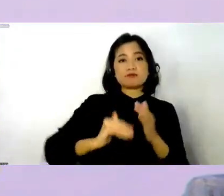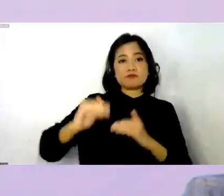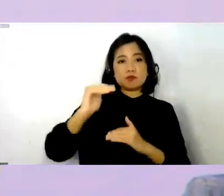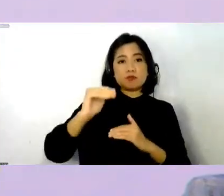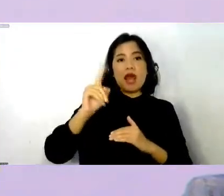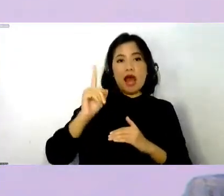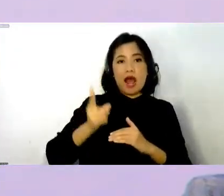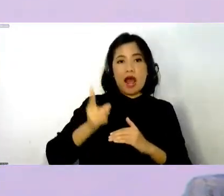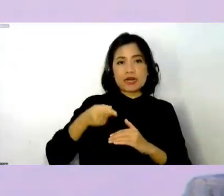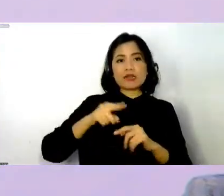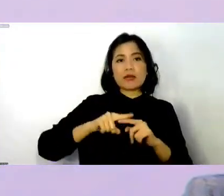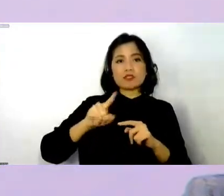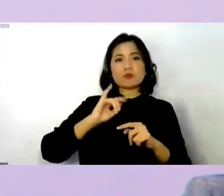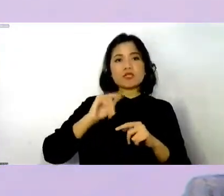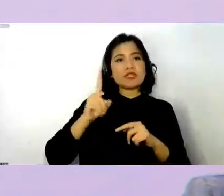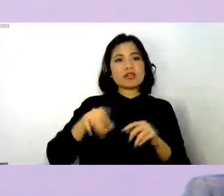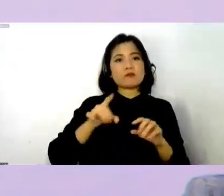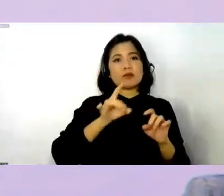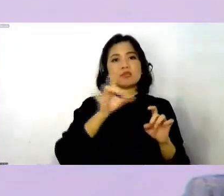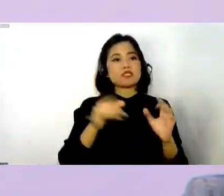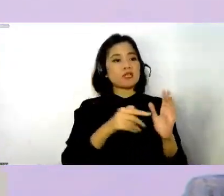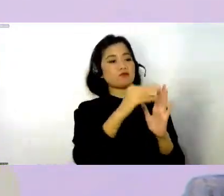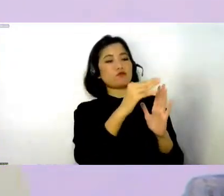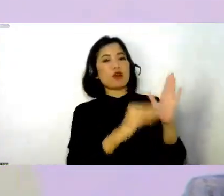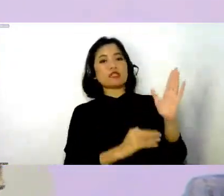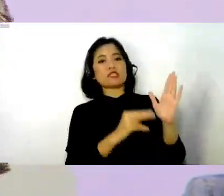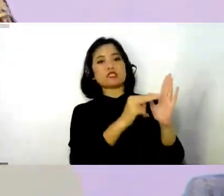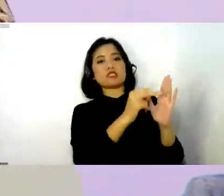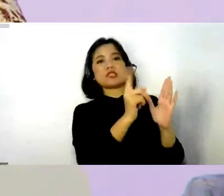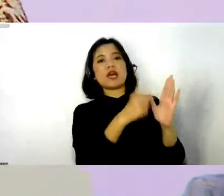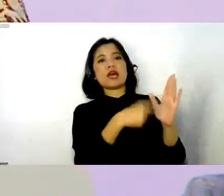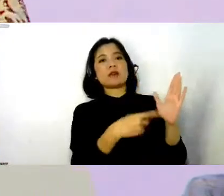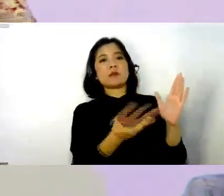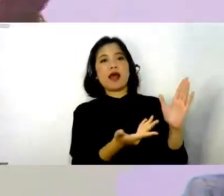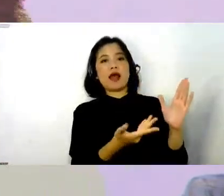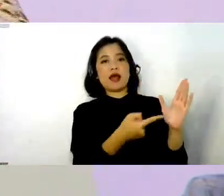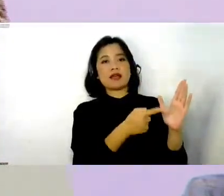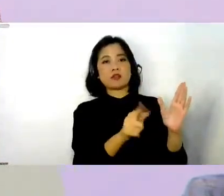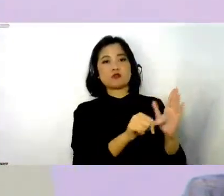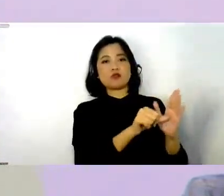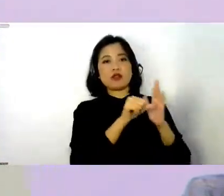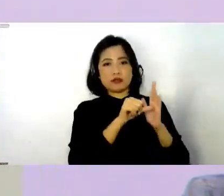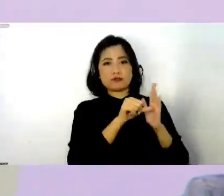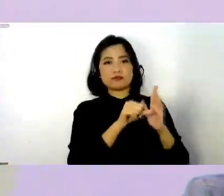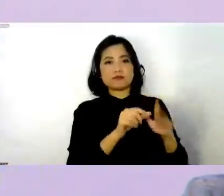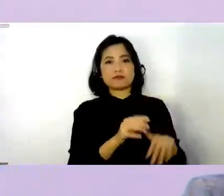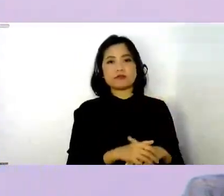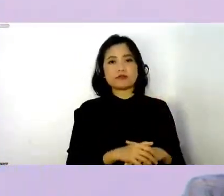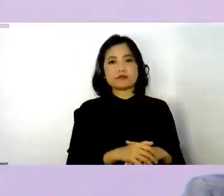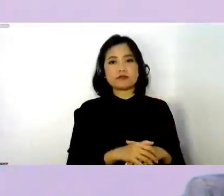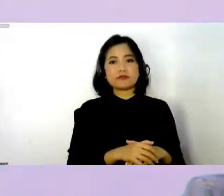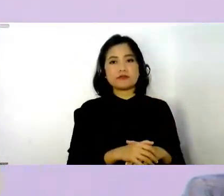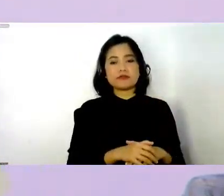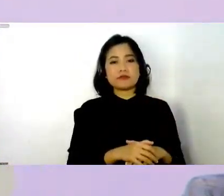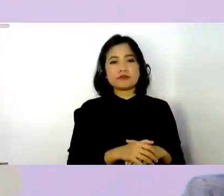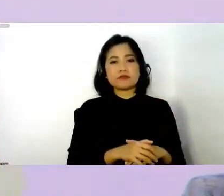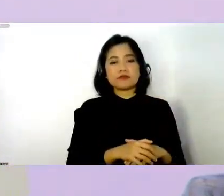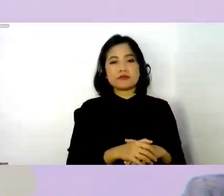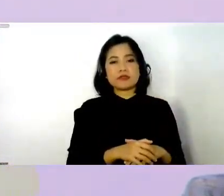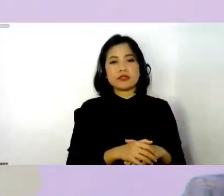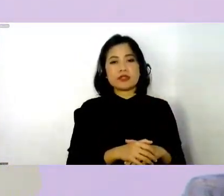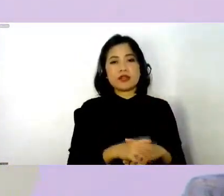government to defend all the numbers, especially to whom? Yeah, to opposition. I mean, both in